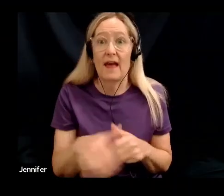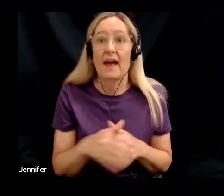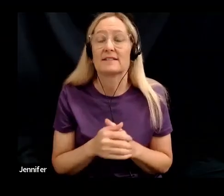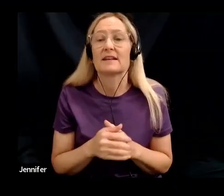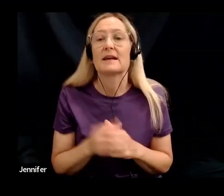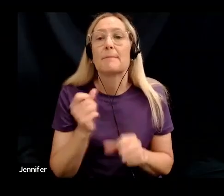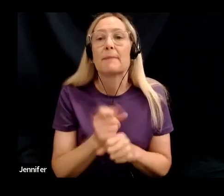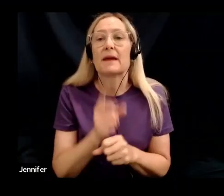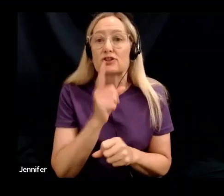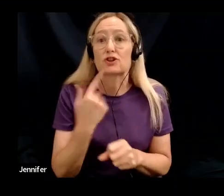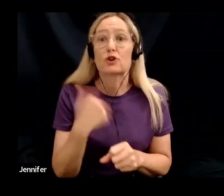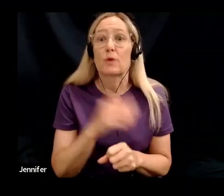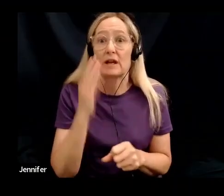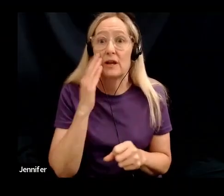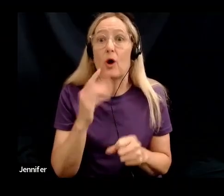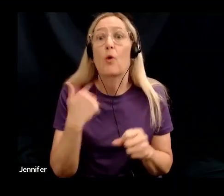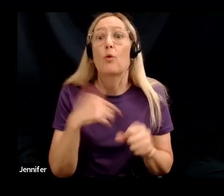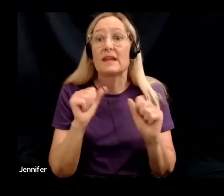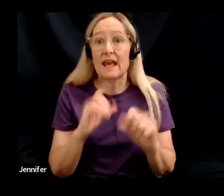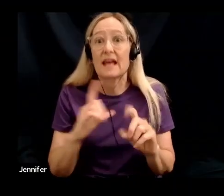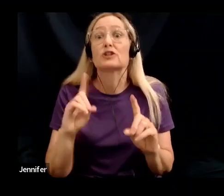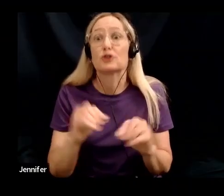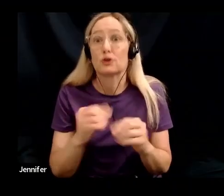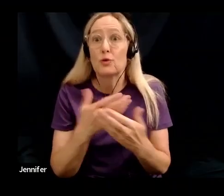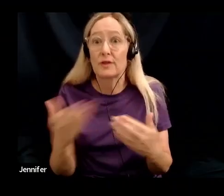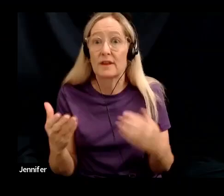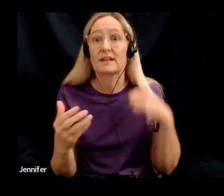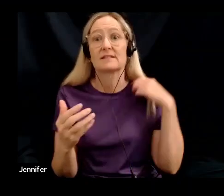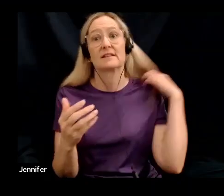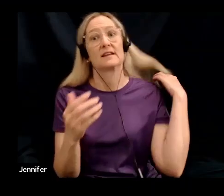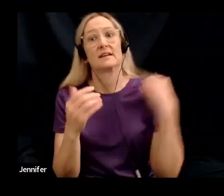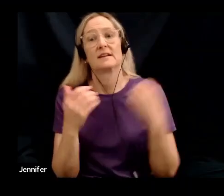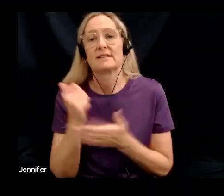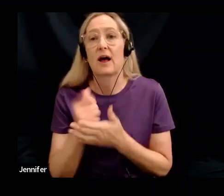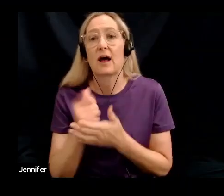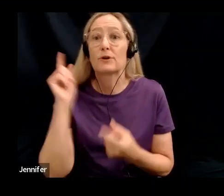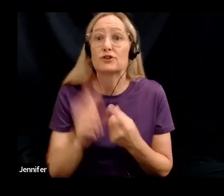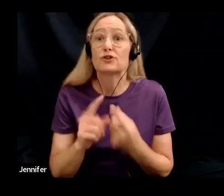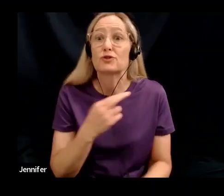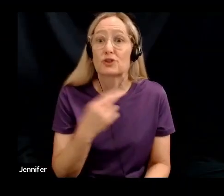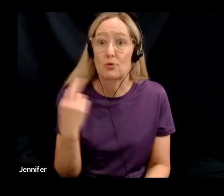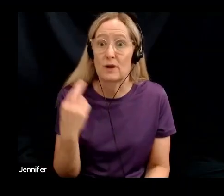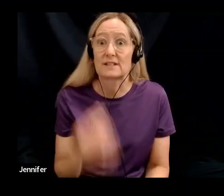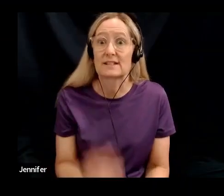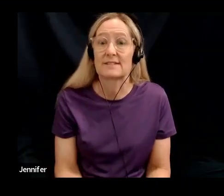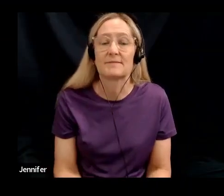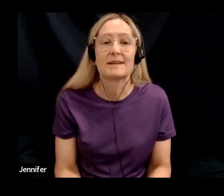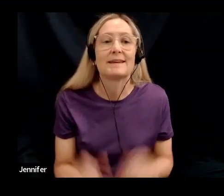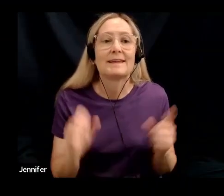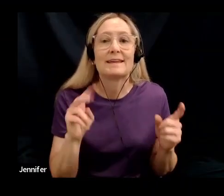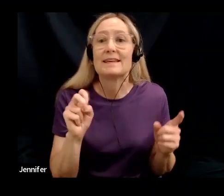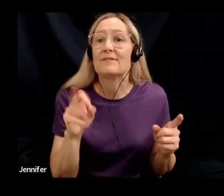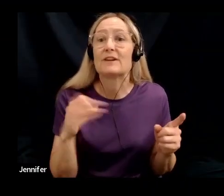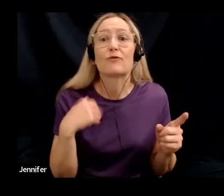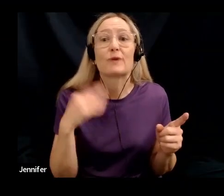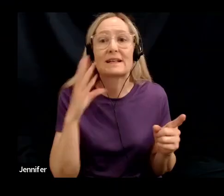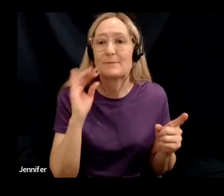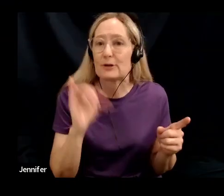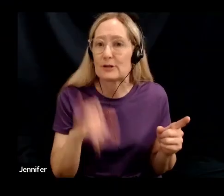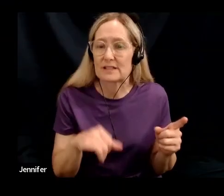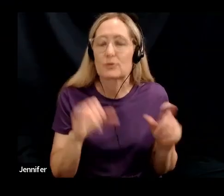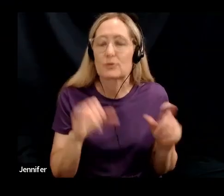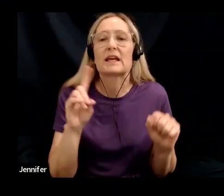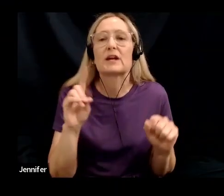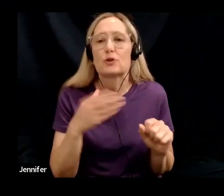make sure that we know that there are things that we can do to lessen the risk, right? Even if we do experience these things, there are things that we can